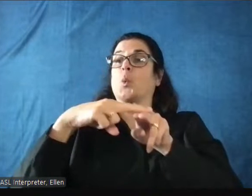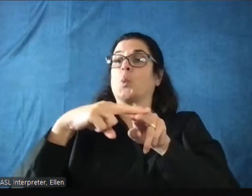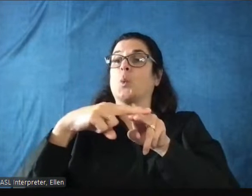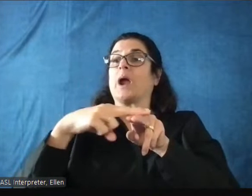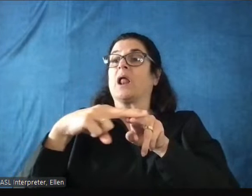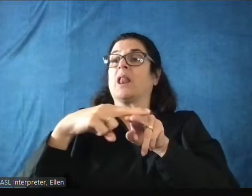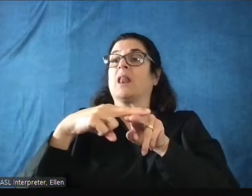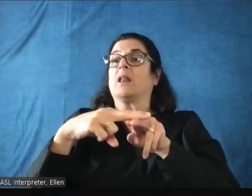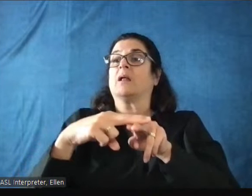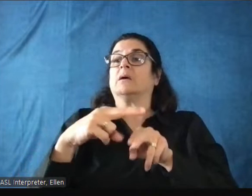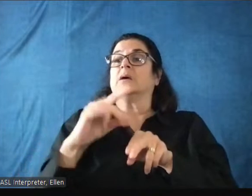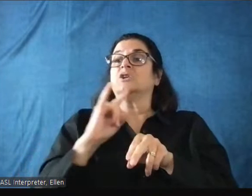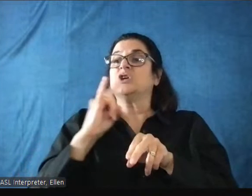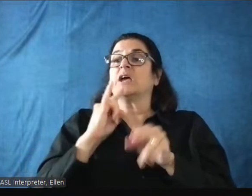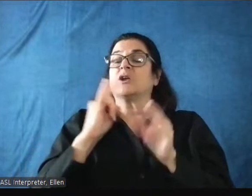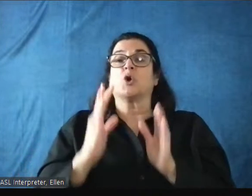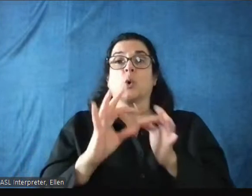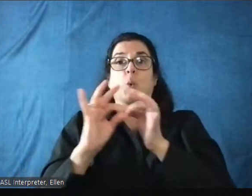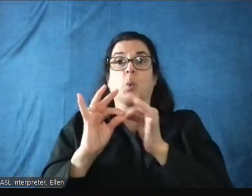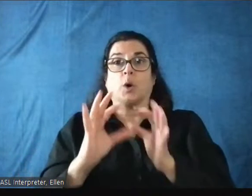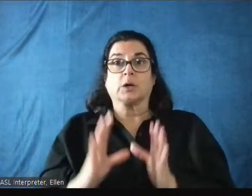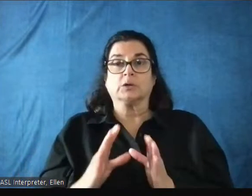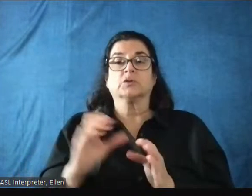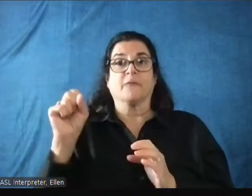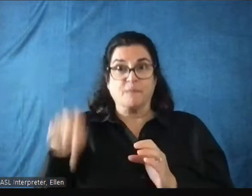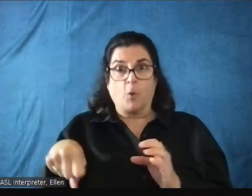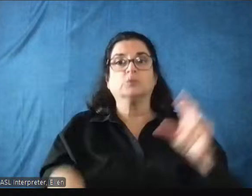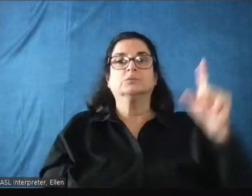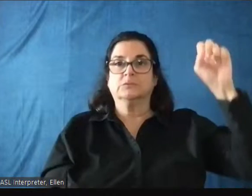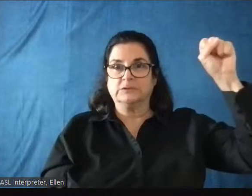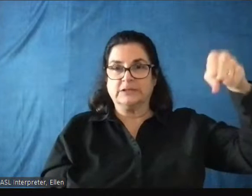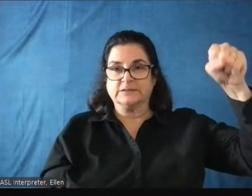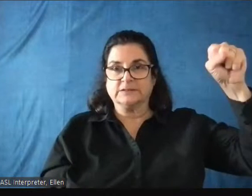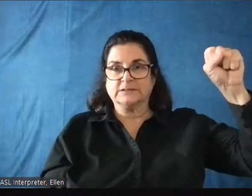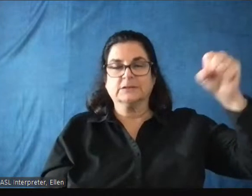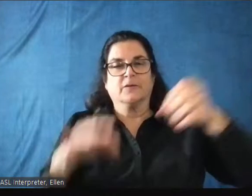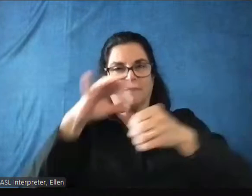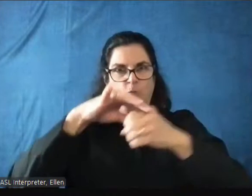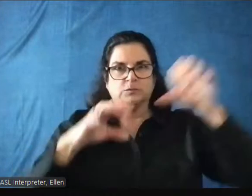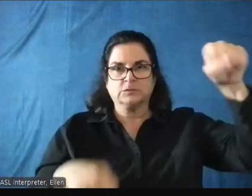vote. Director Recajo? Yes. Director Ortiz? Yes. Chairman Barclay?